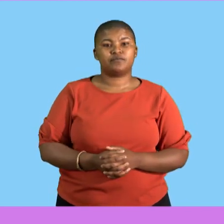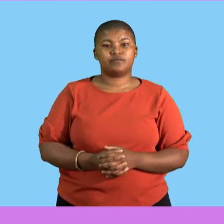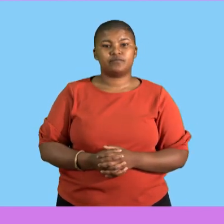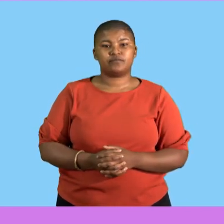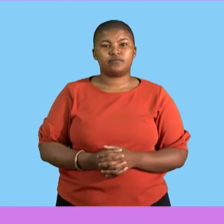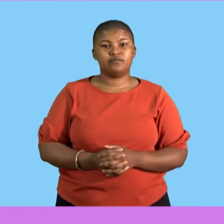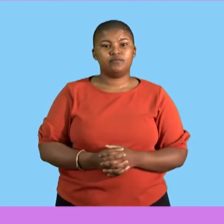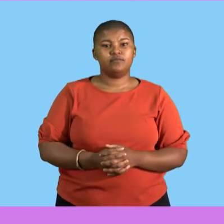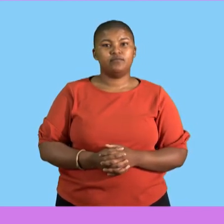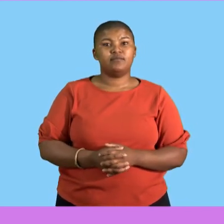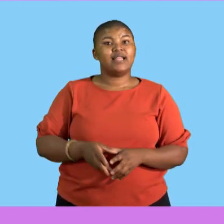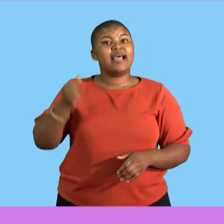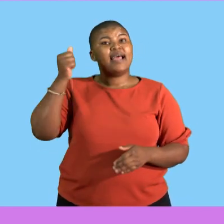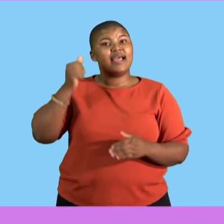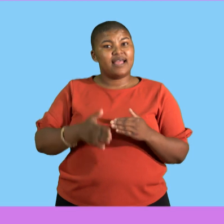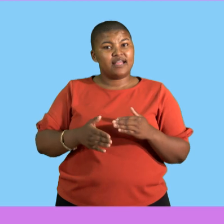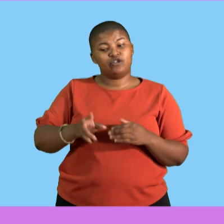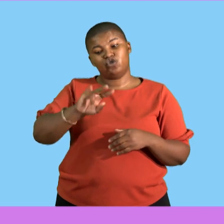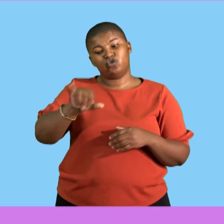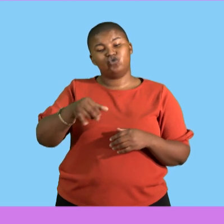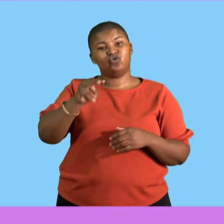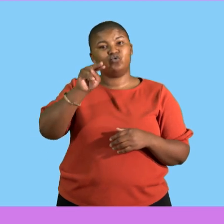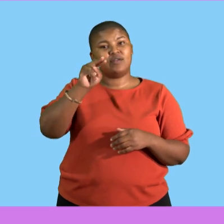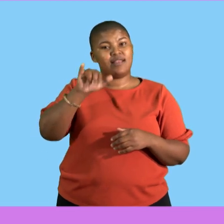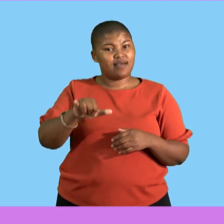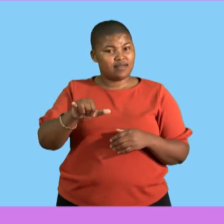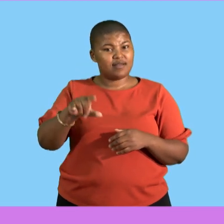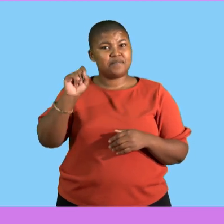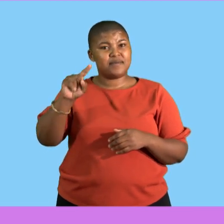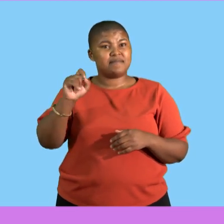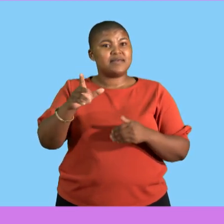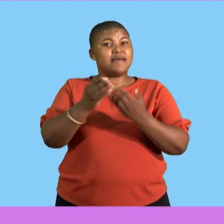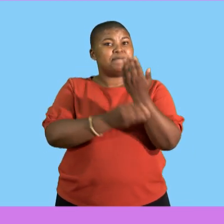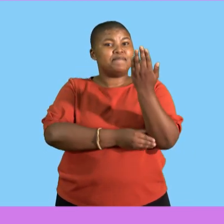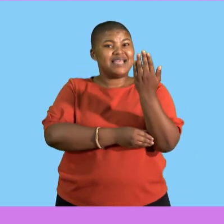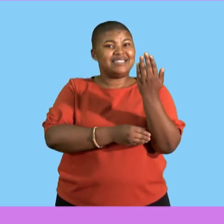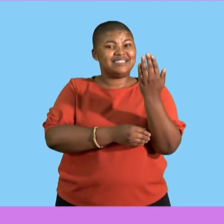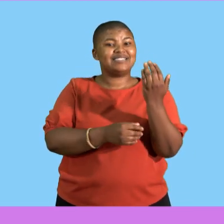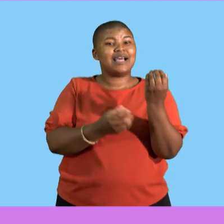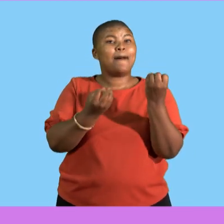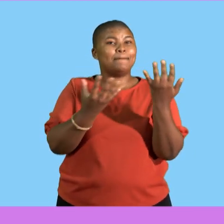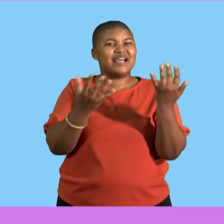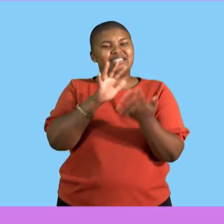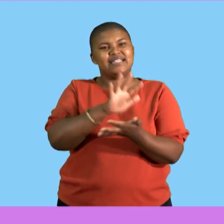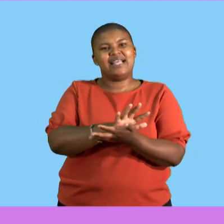So therefore, at the end of July, that bed will cost